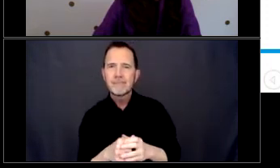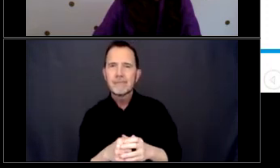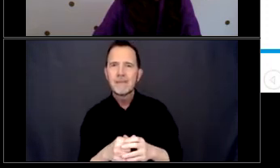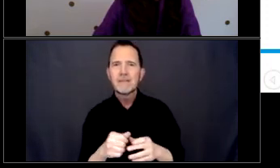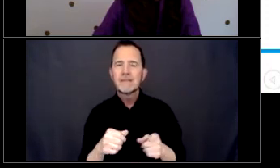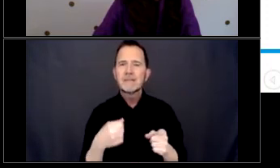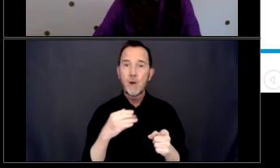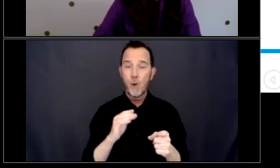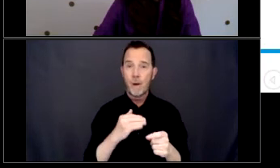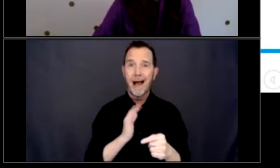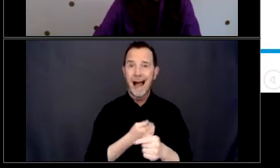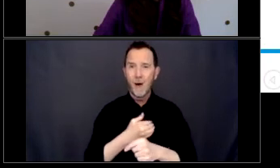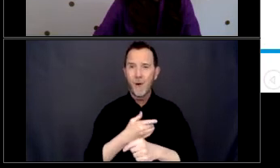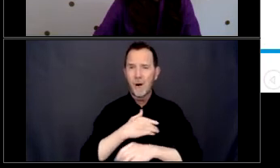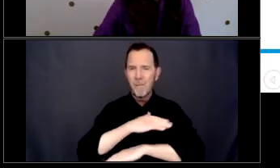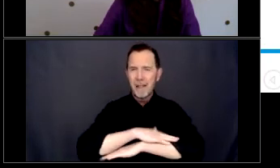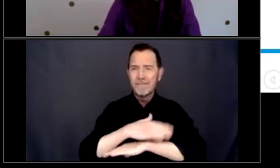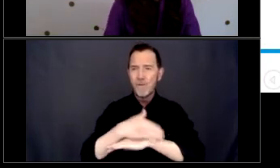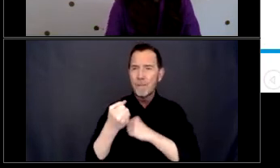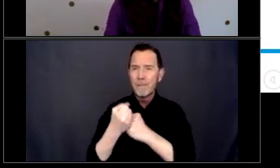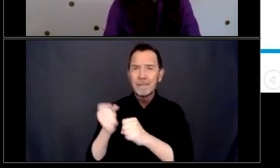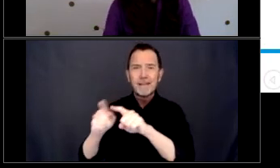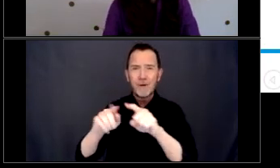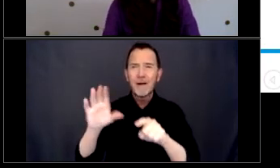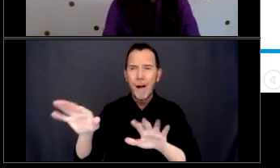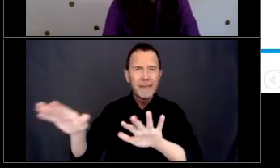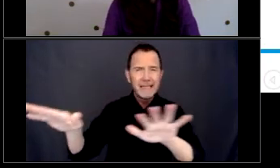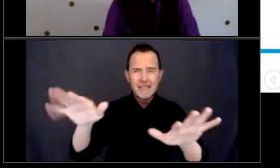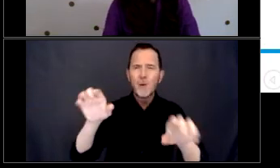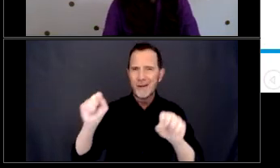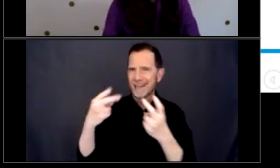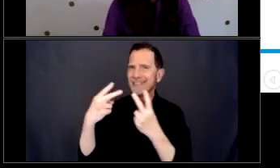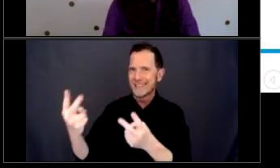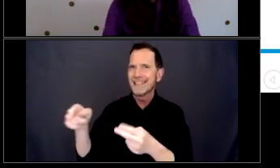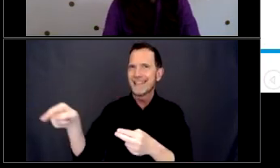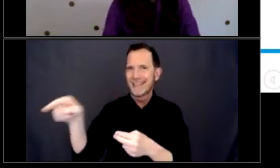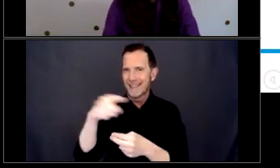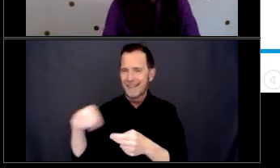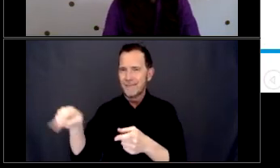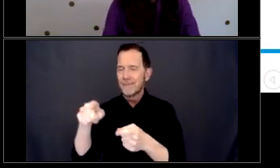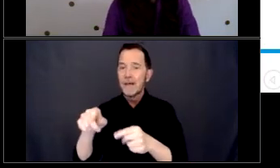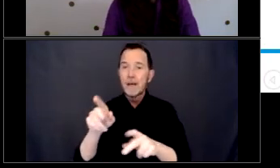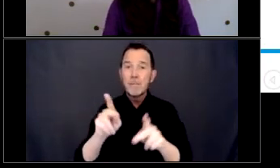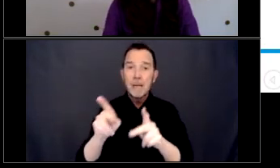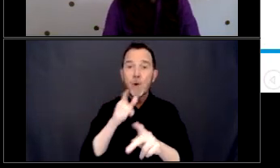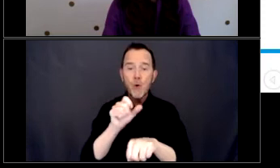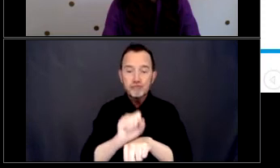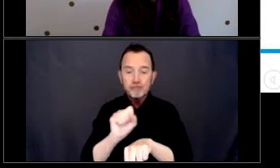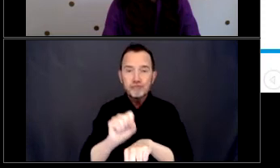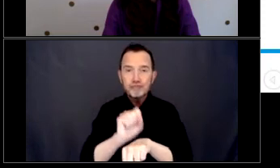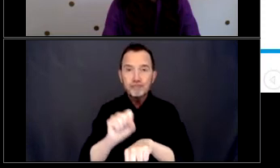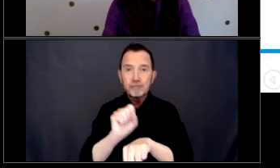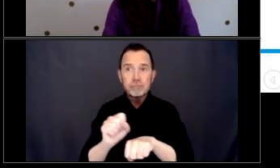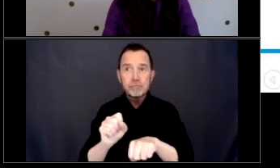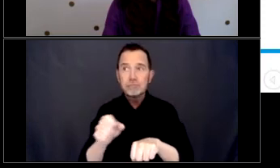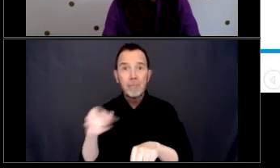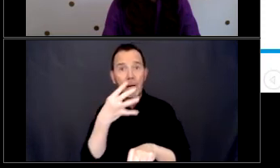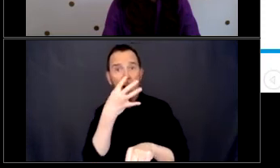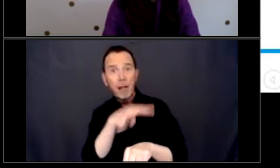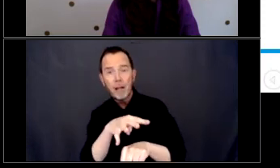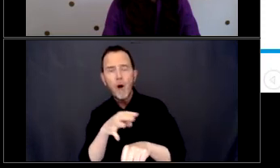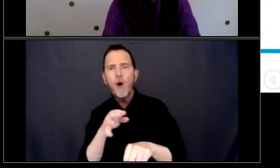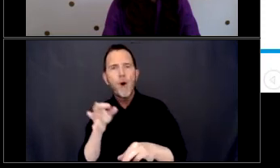for what behaviors, what values, at what amount, and is there consistency in recognition, specifically. And so